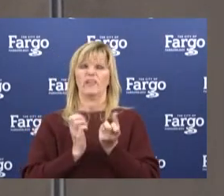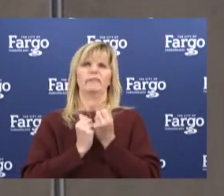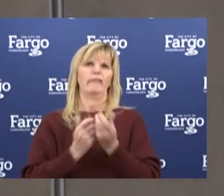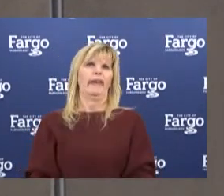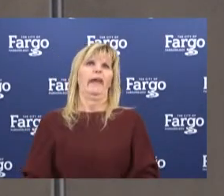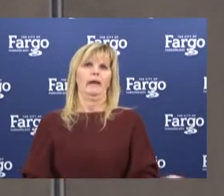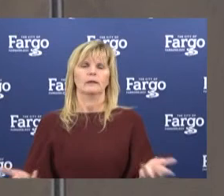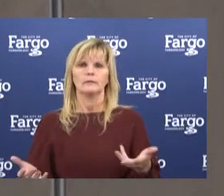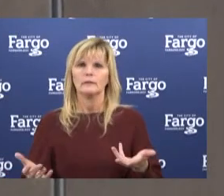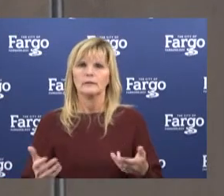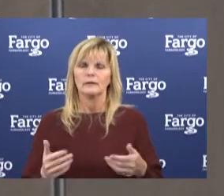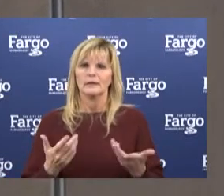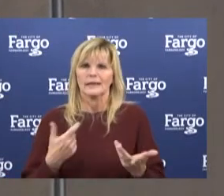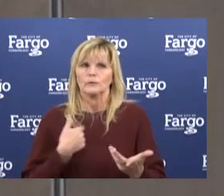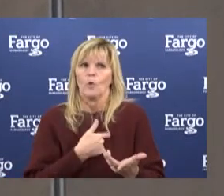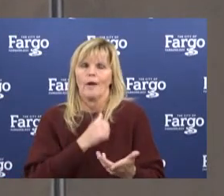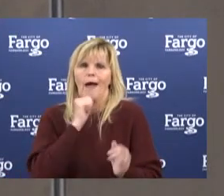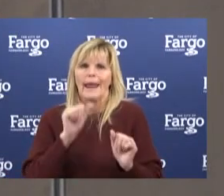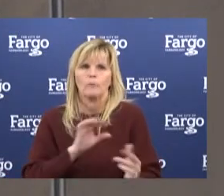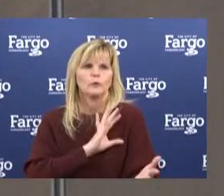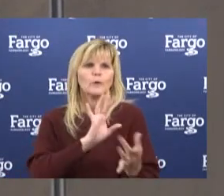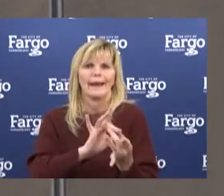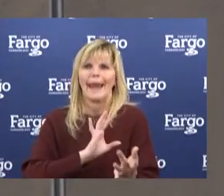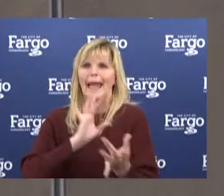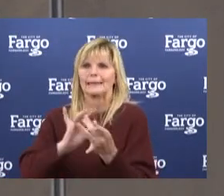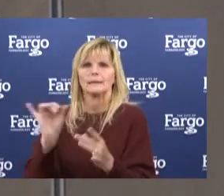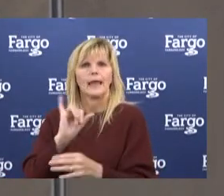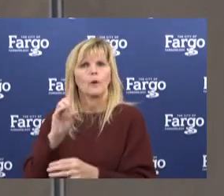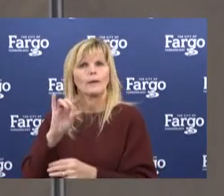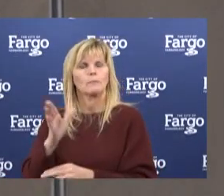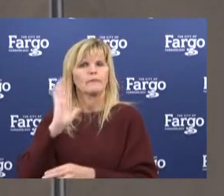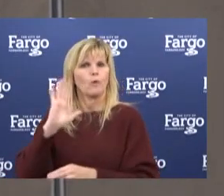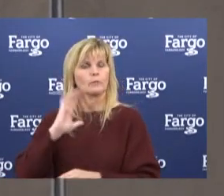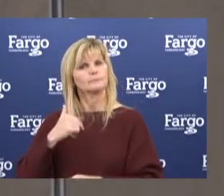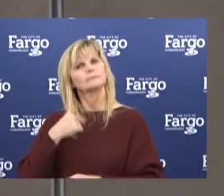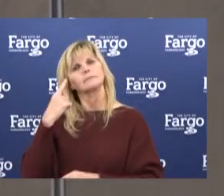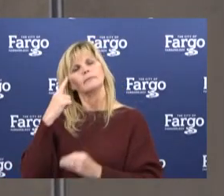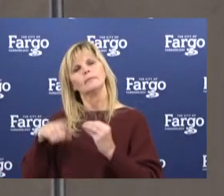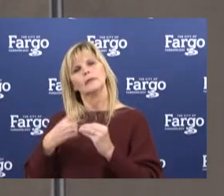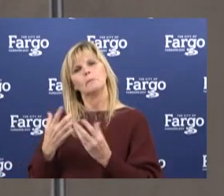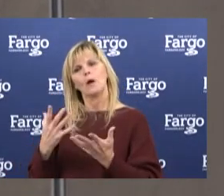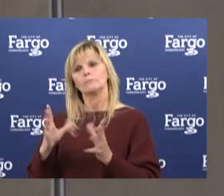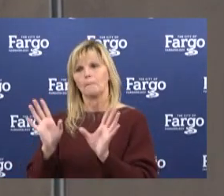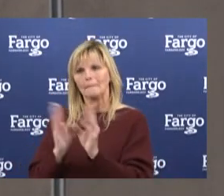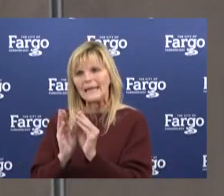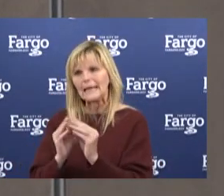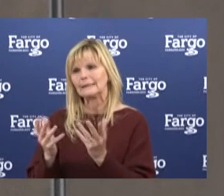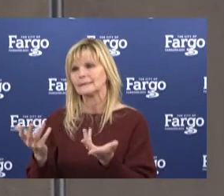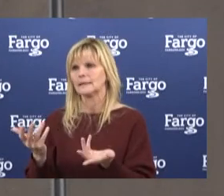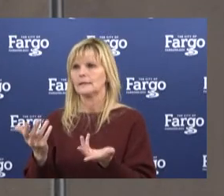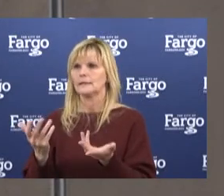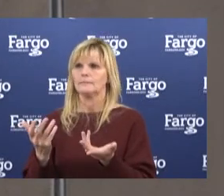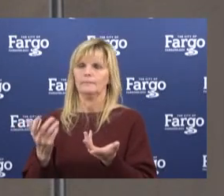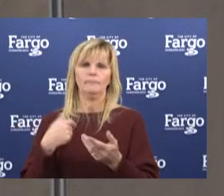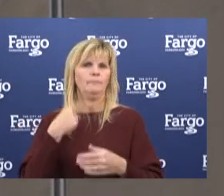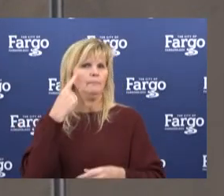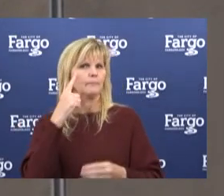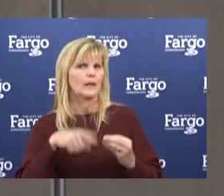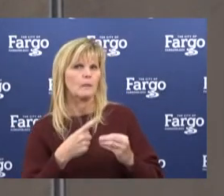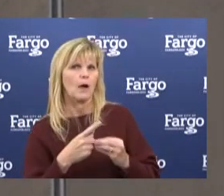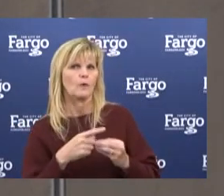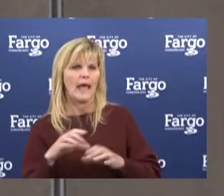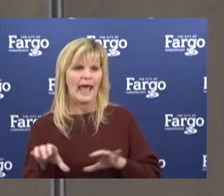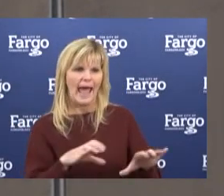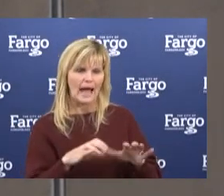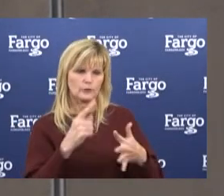from not being able to connect that the way we used to. So I always think about meetings and I always think about action